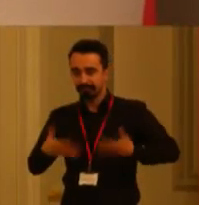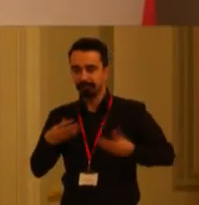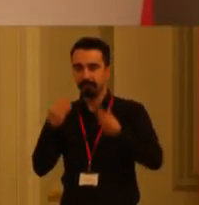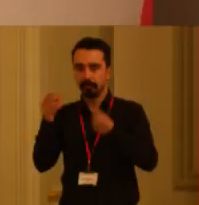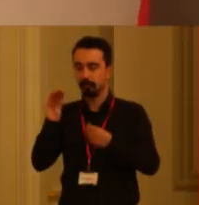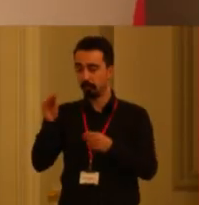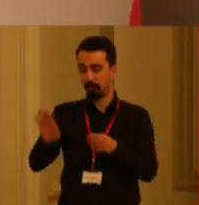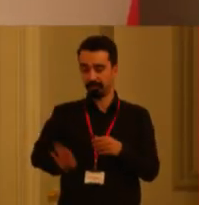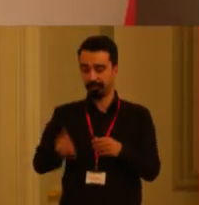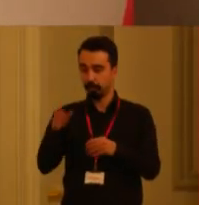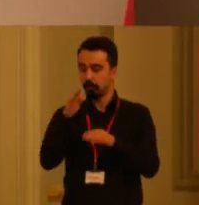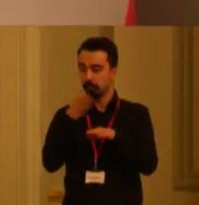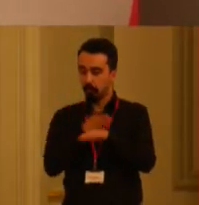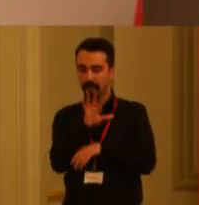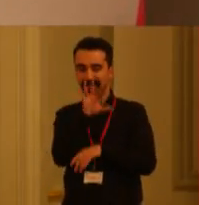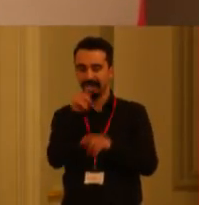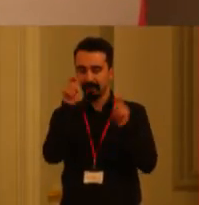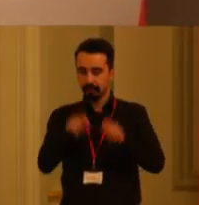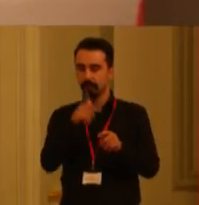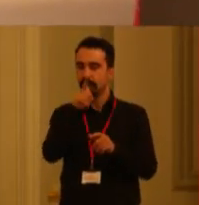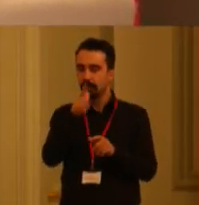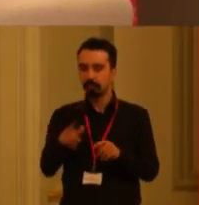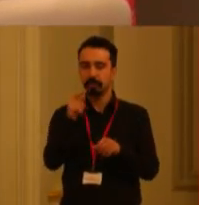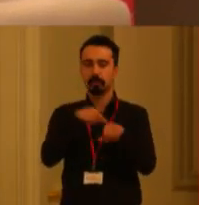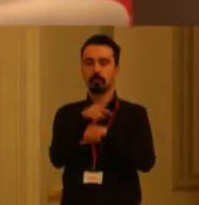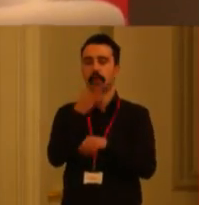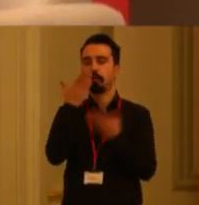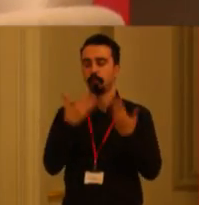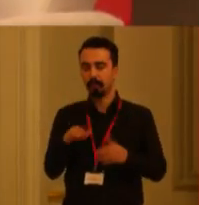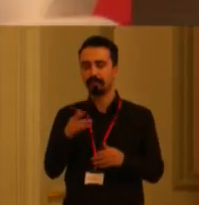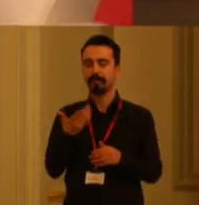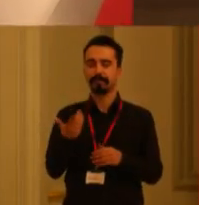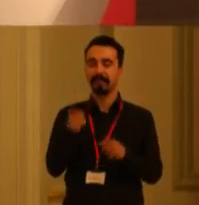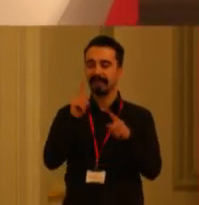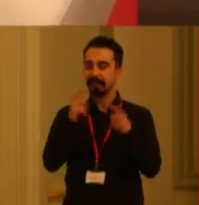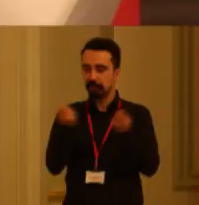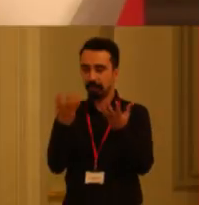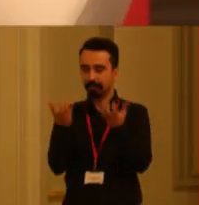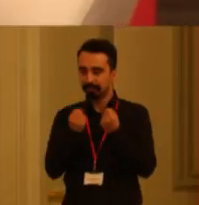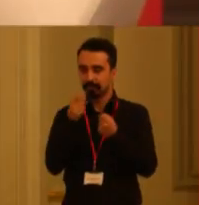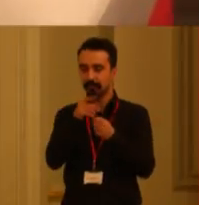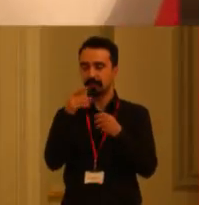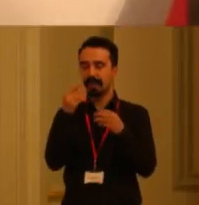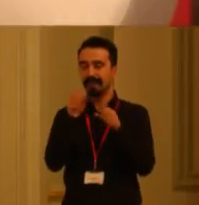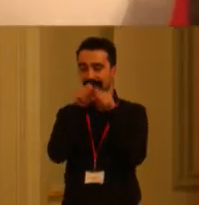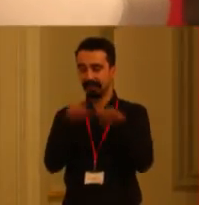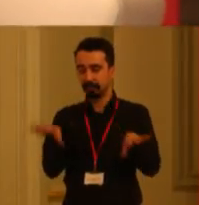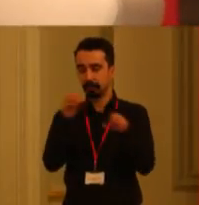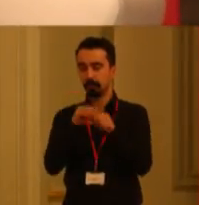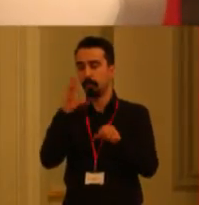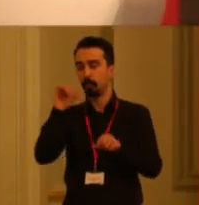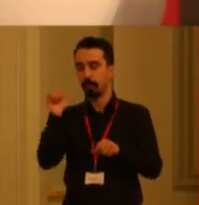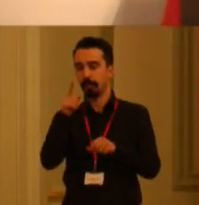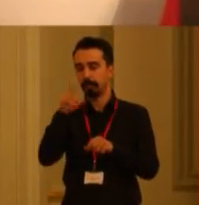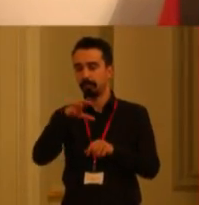is no mechanism to support the family. The families are not going through a process to empower their children either. So there